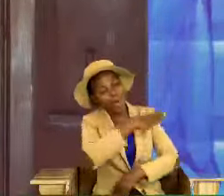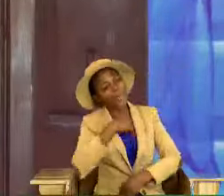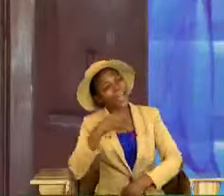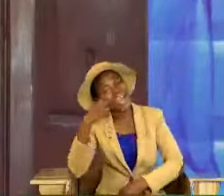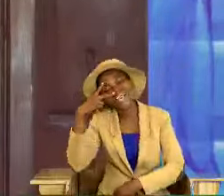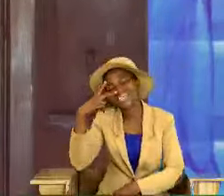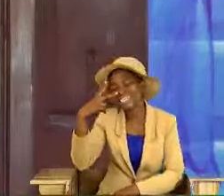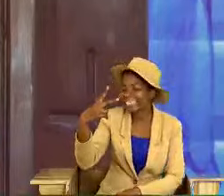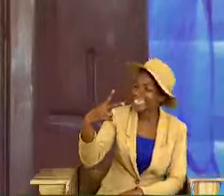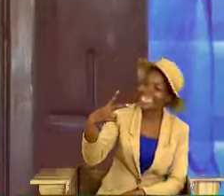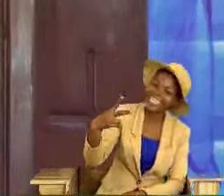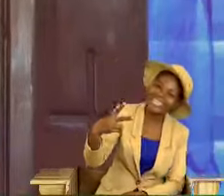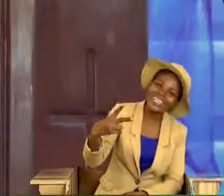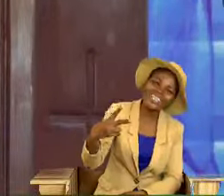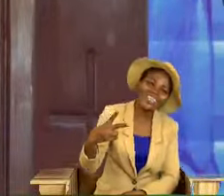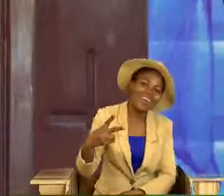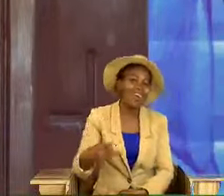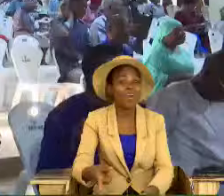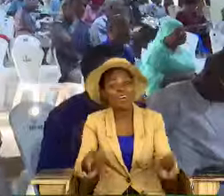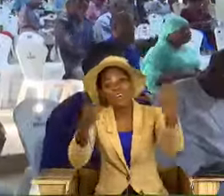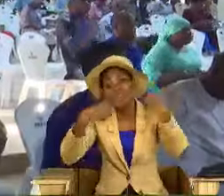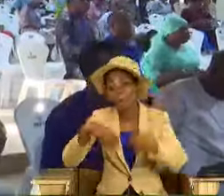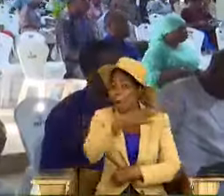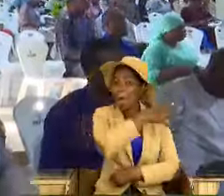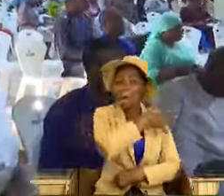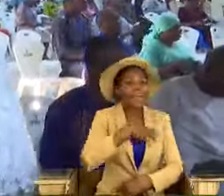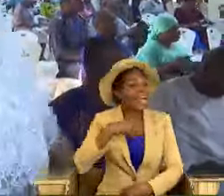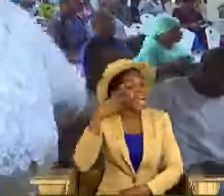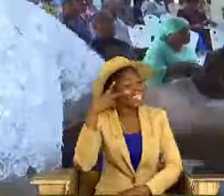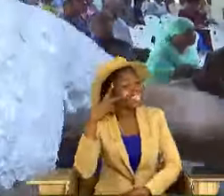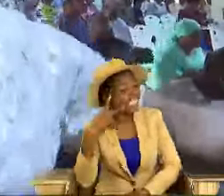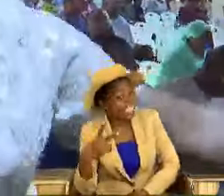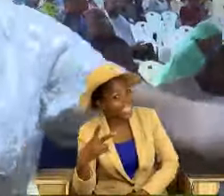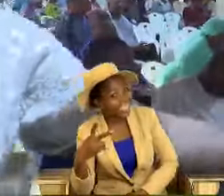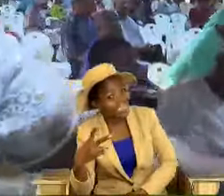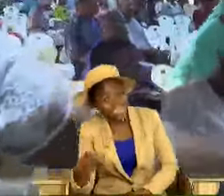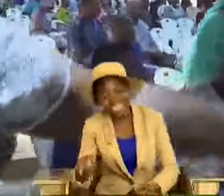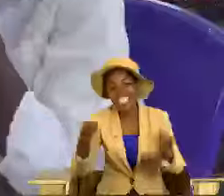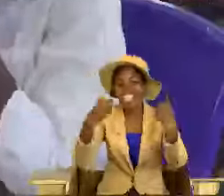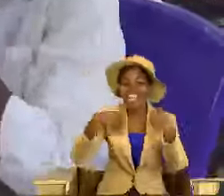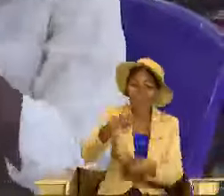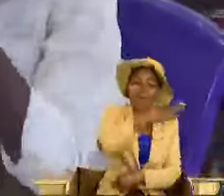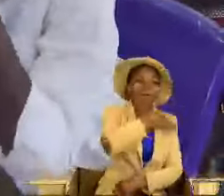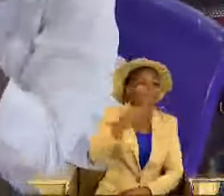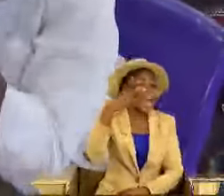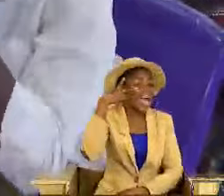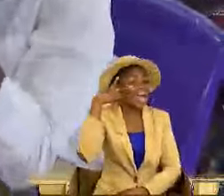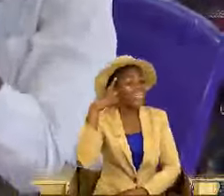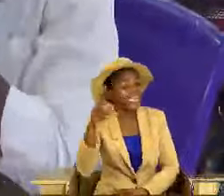oh come and see oh Hallelujah